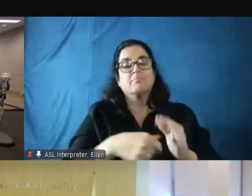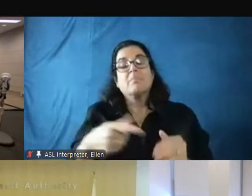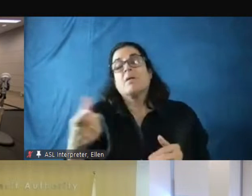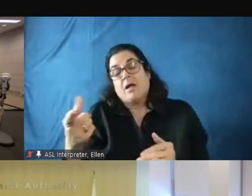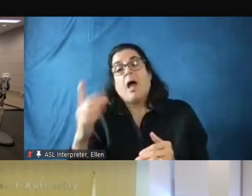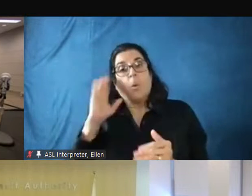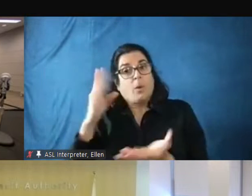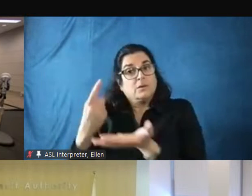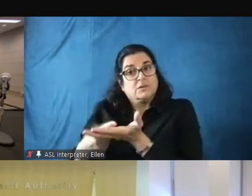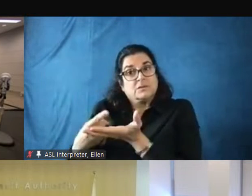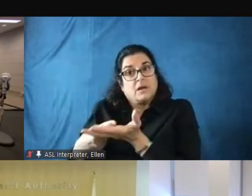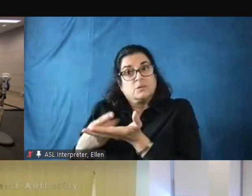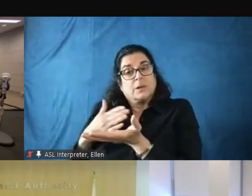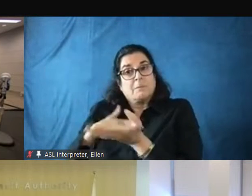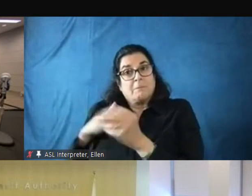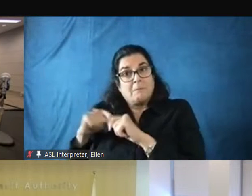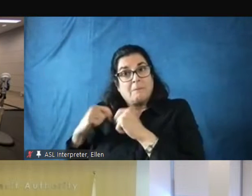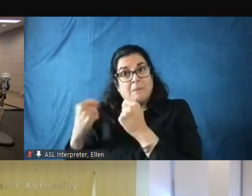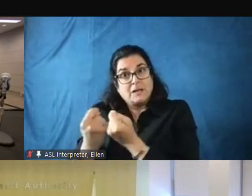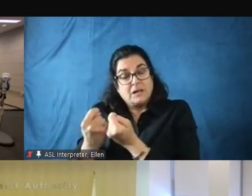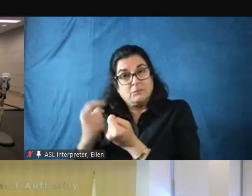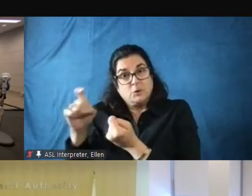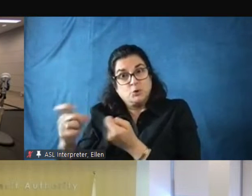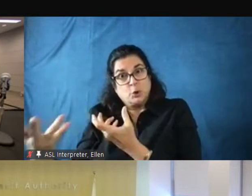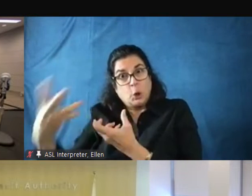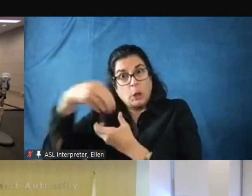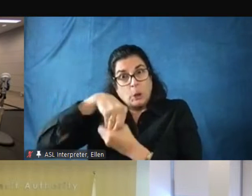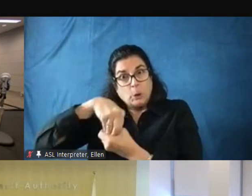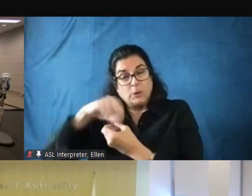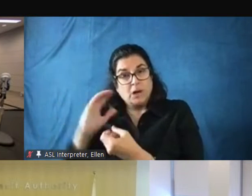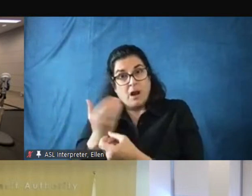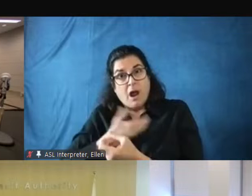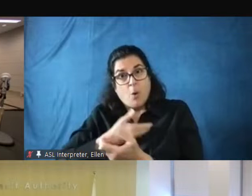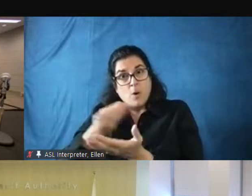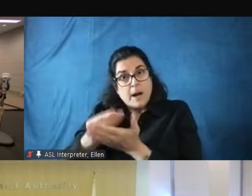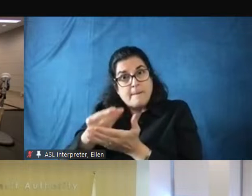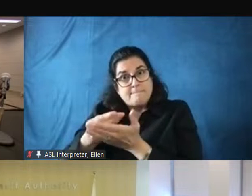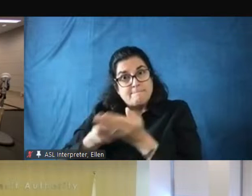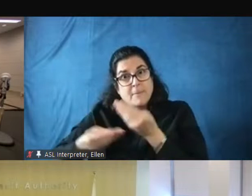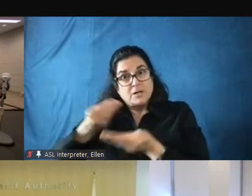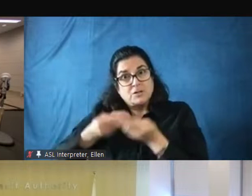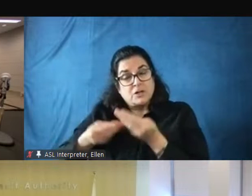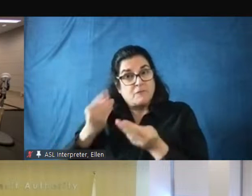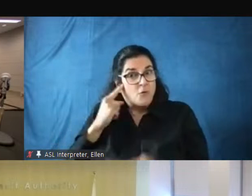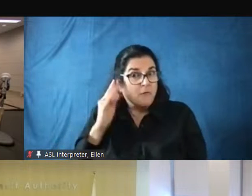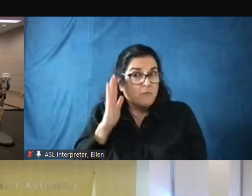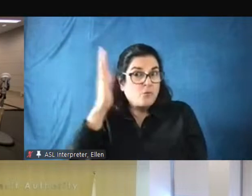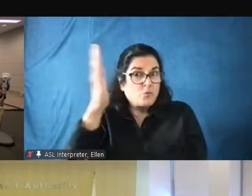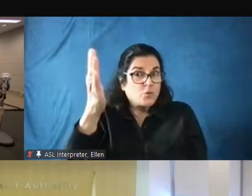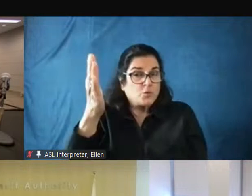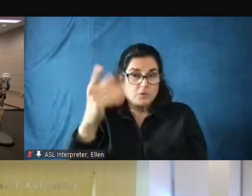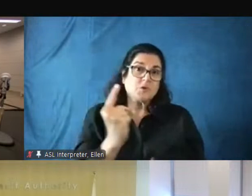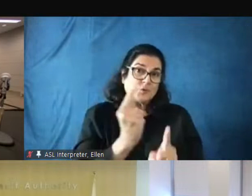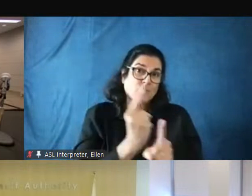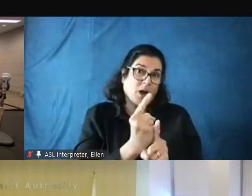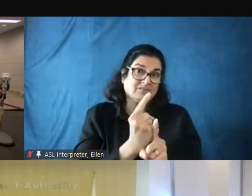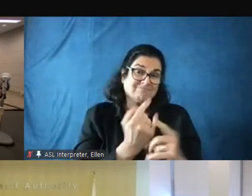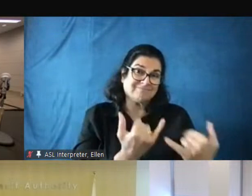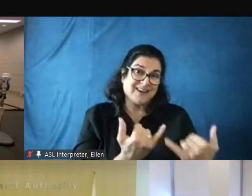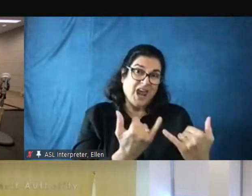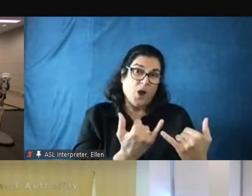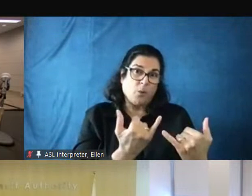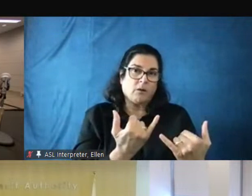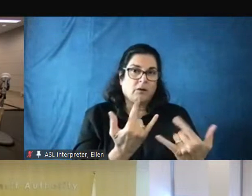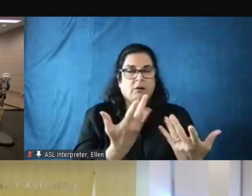want to put into our budget for something going forward. Right now, you're right. It gets incorporated in